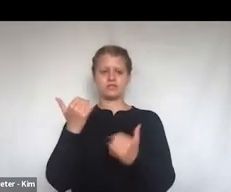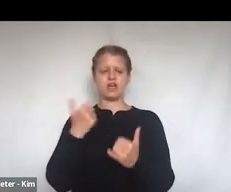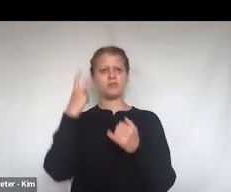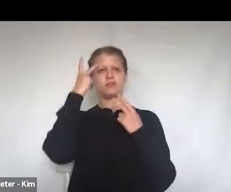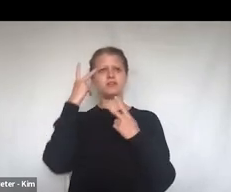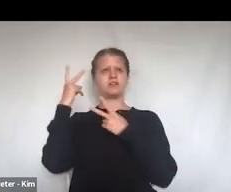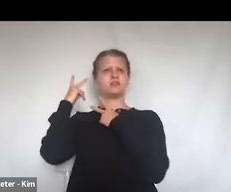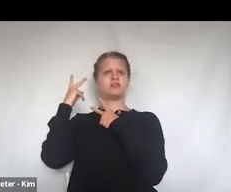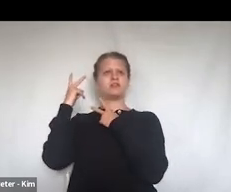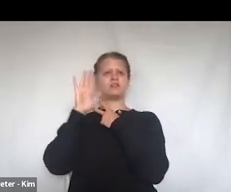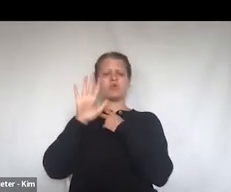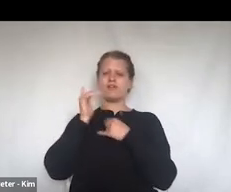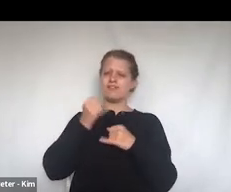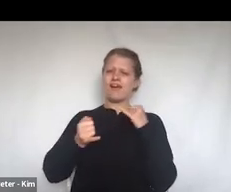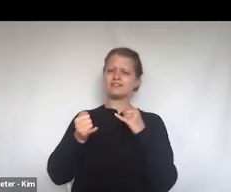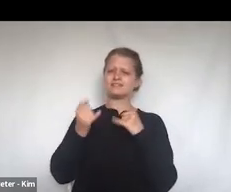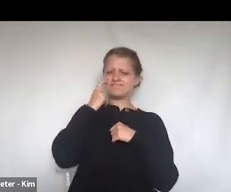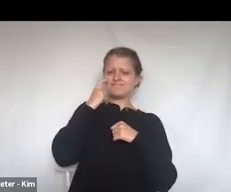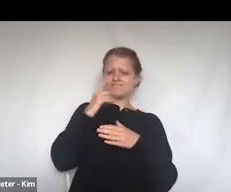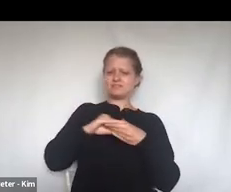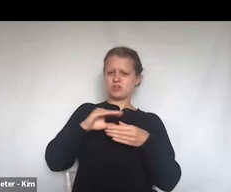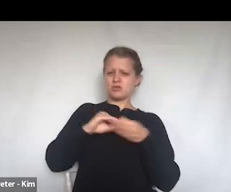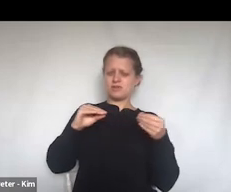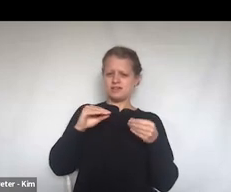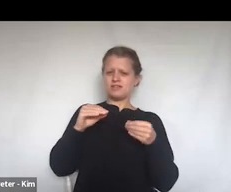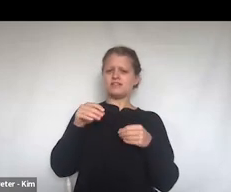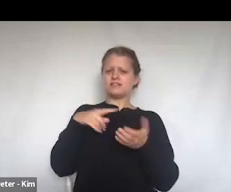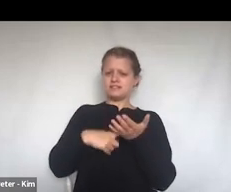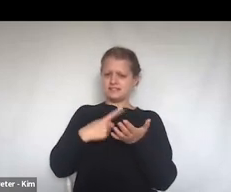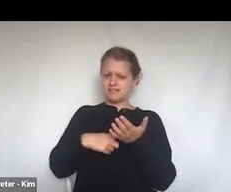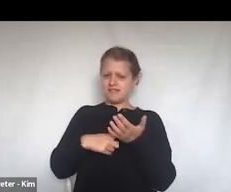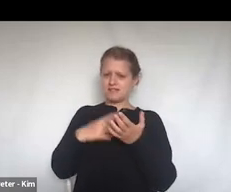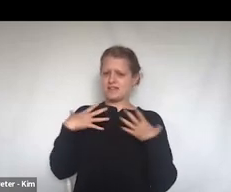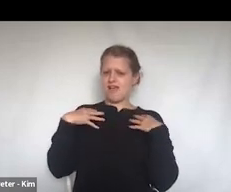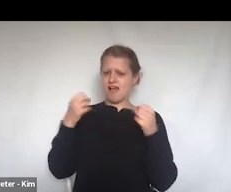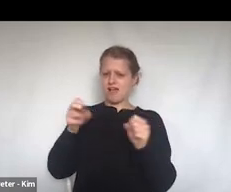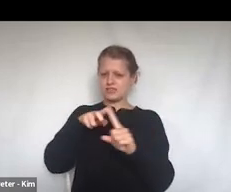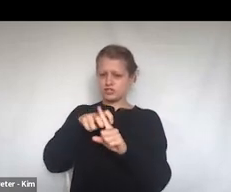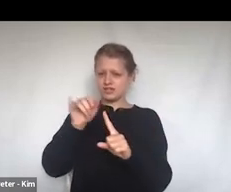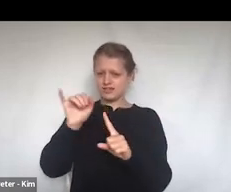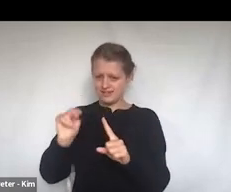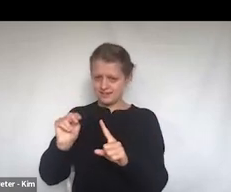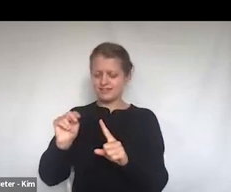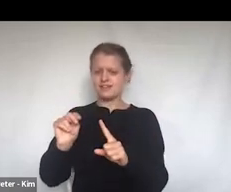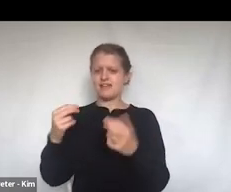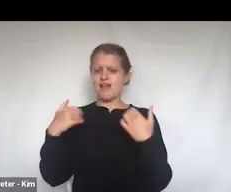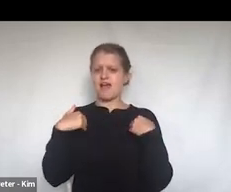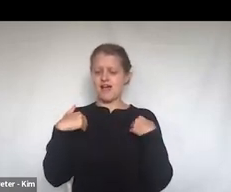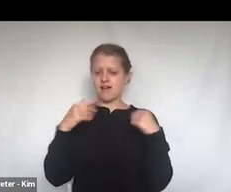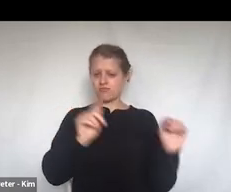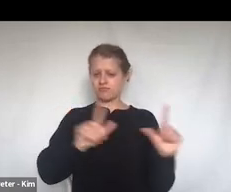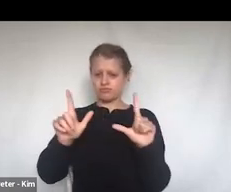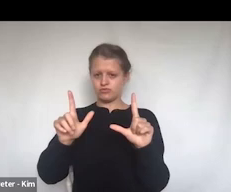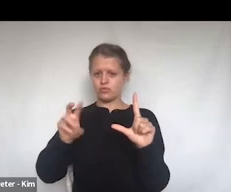Dr. Schwandt, where you were talking about those health check-ins and that guide that's available, which we will again link to and share with people